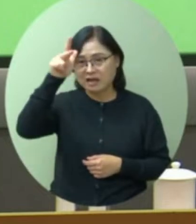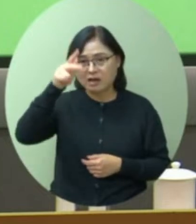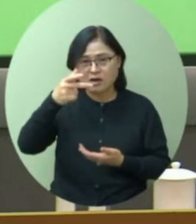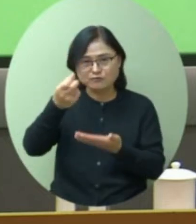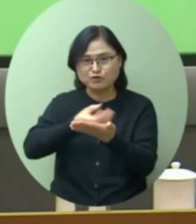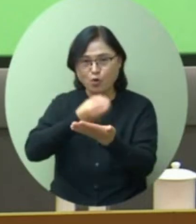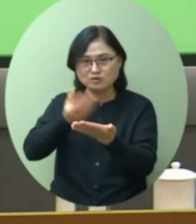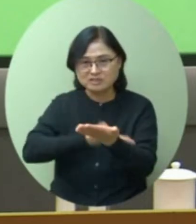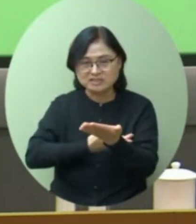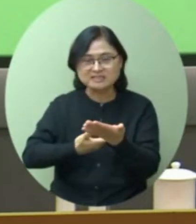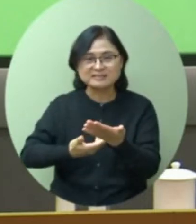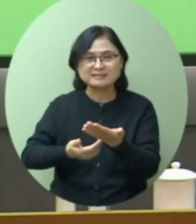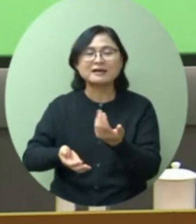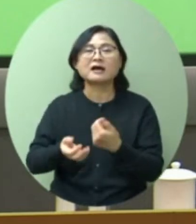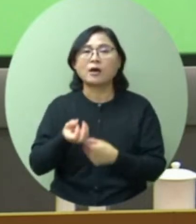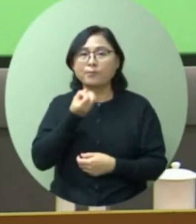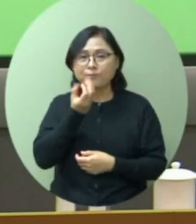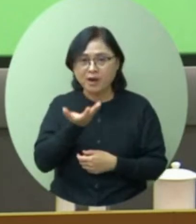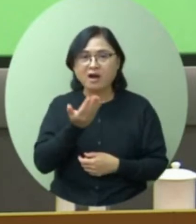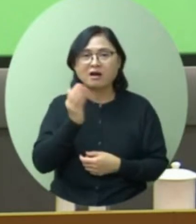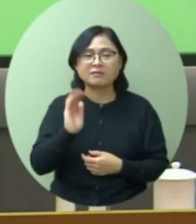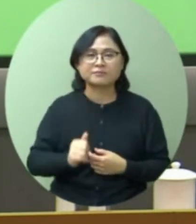final goal that I want to go.